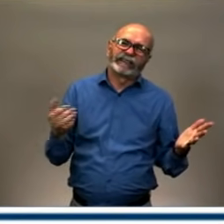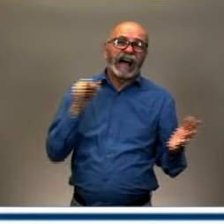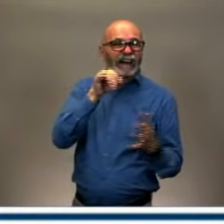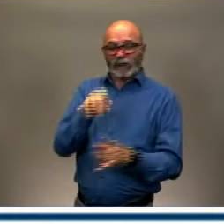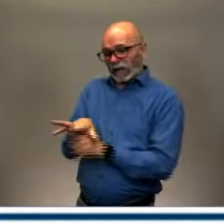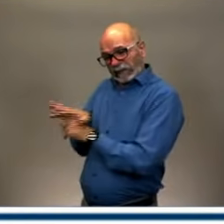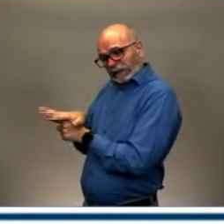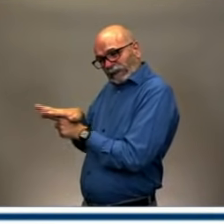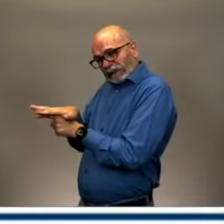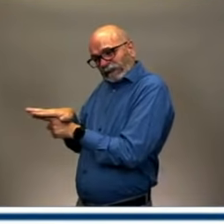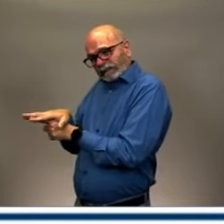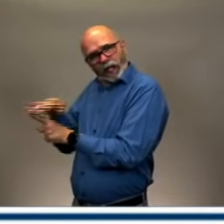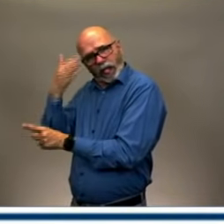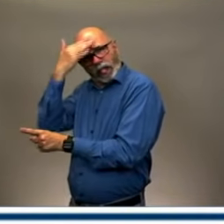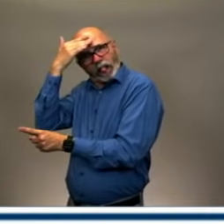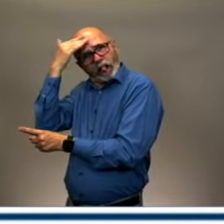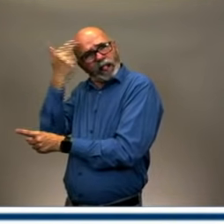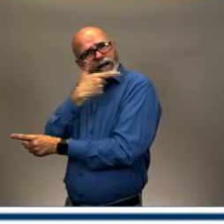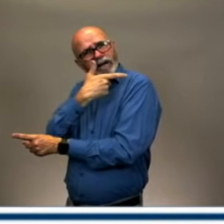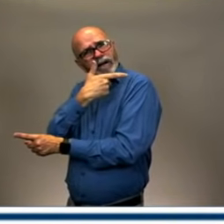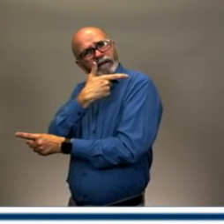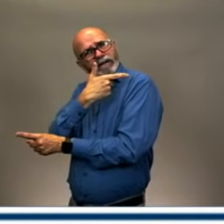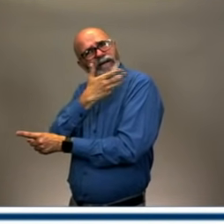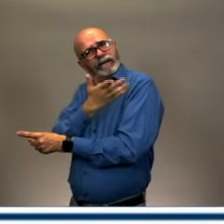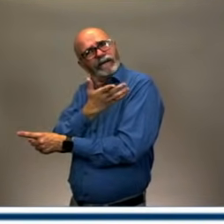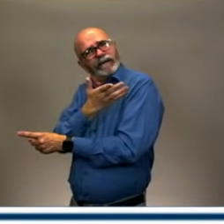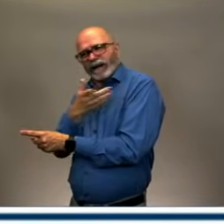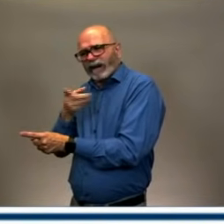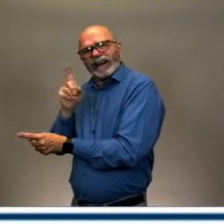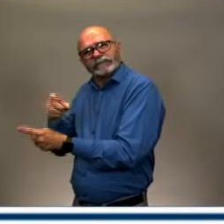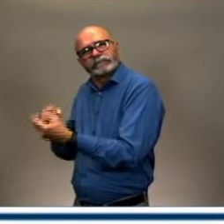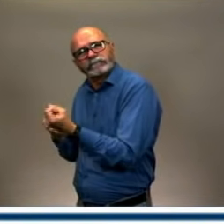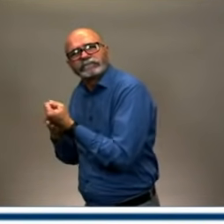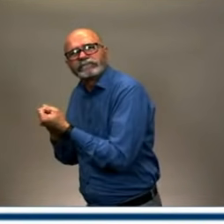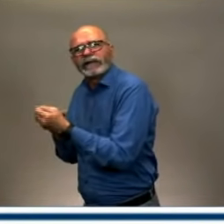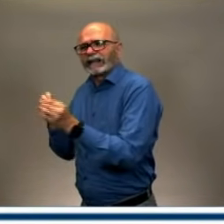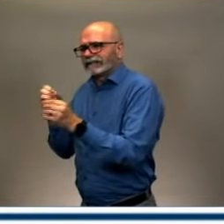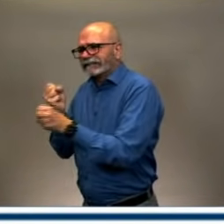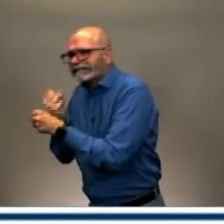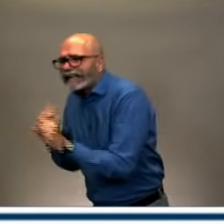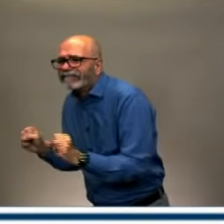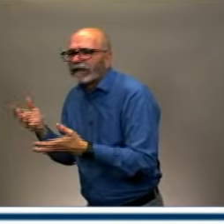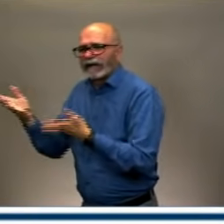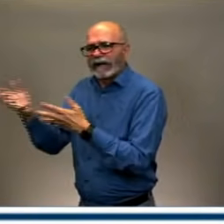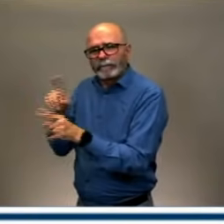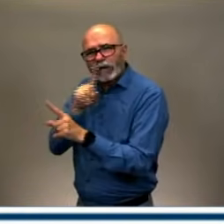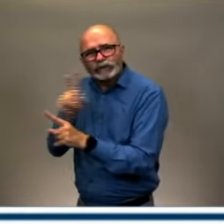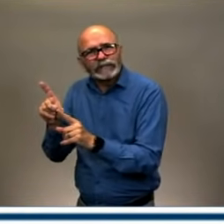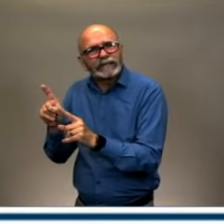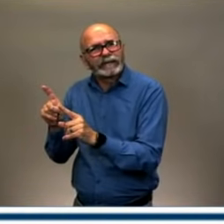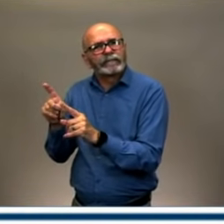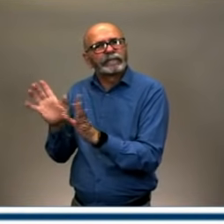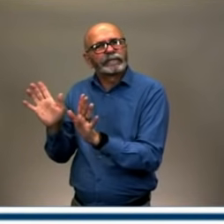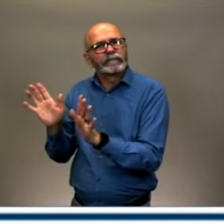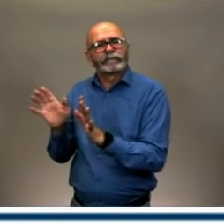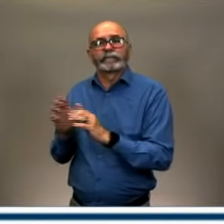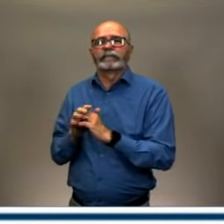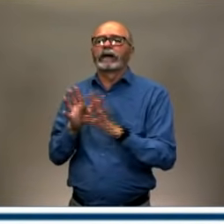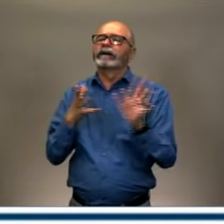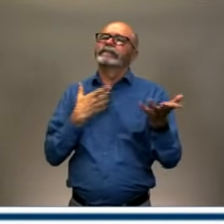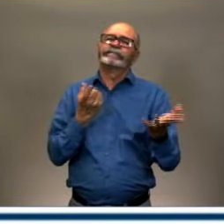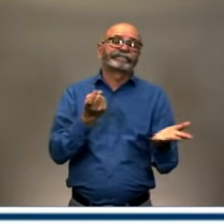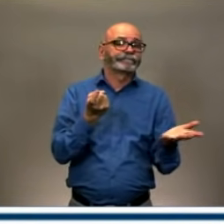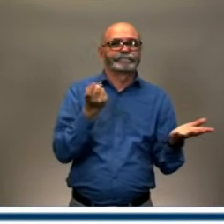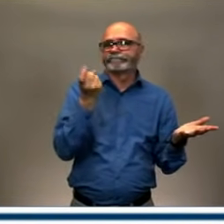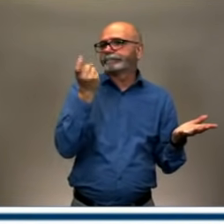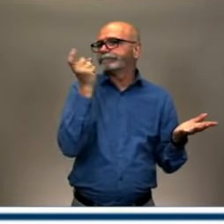to work with them and help keep our communities safe entirely. And we need to be able to have people to